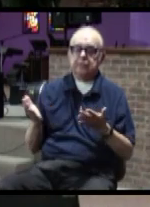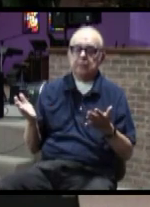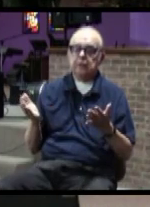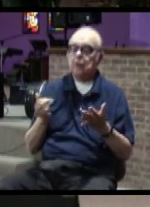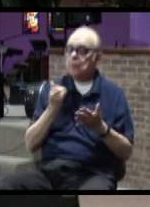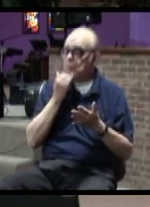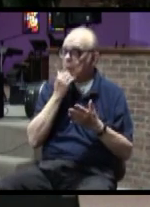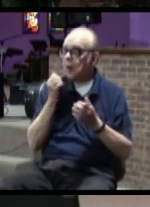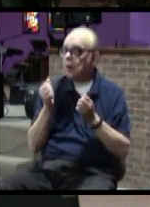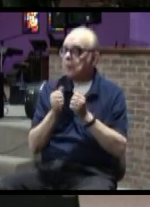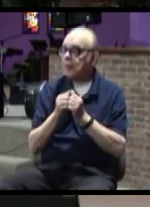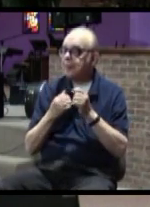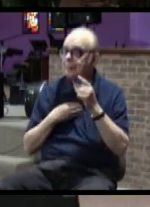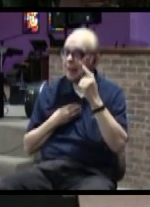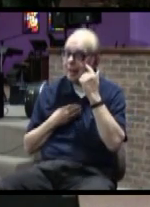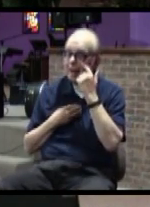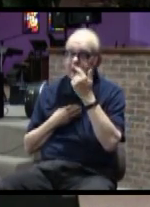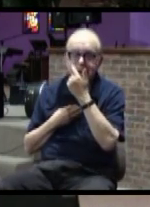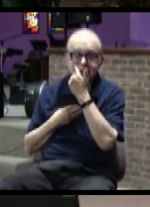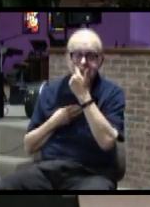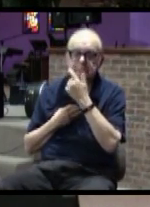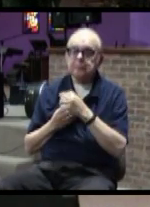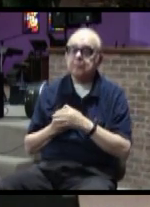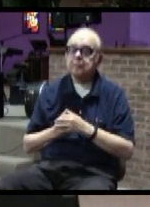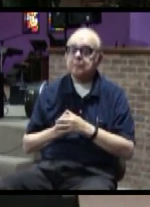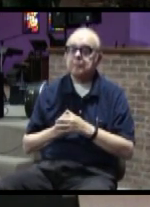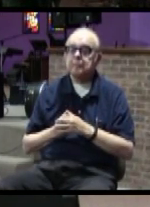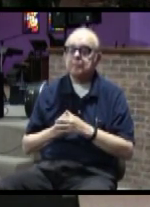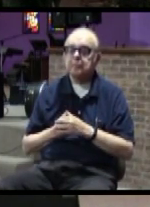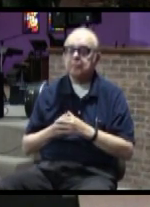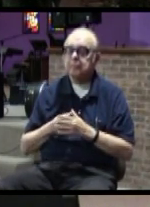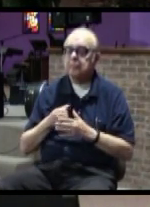God, there's something going wrong with my eyes.